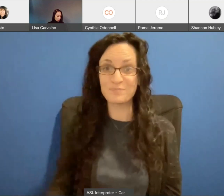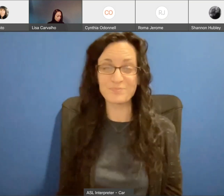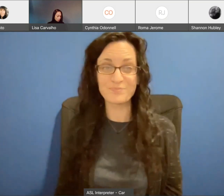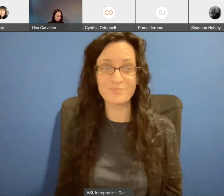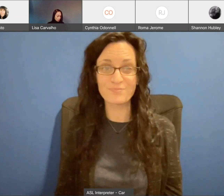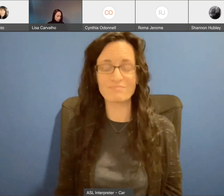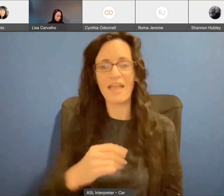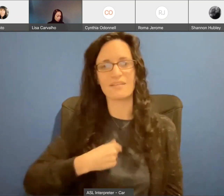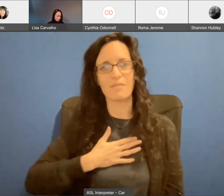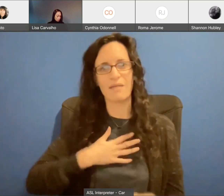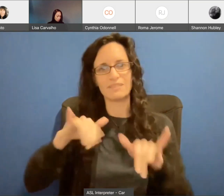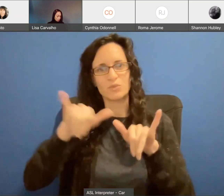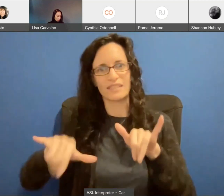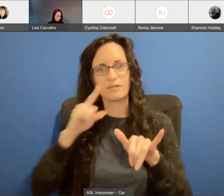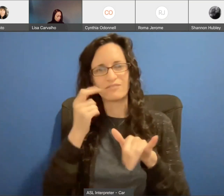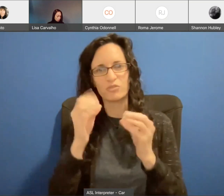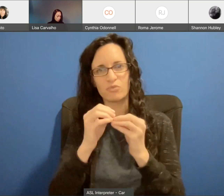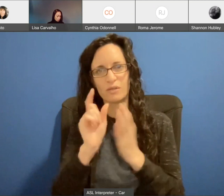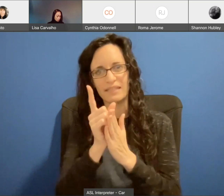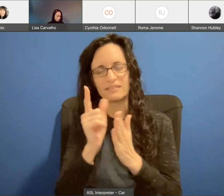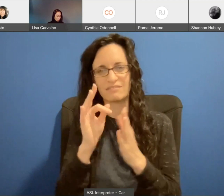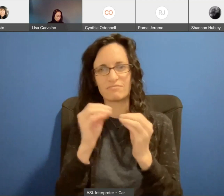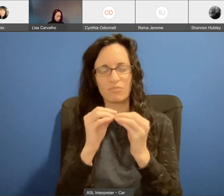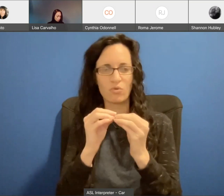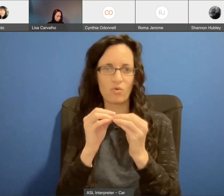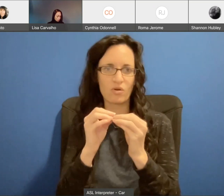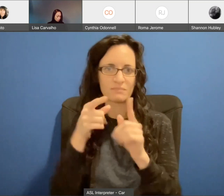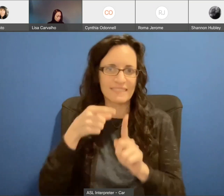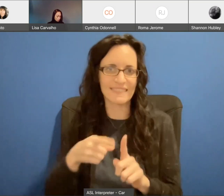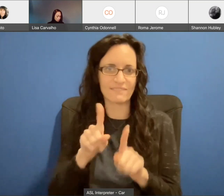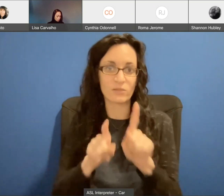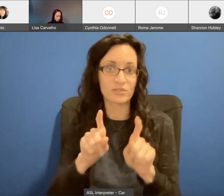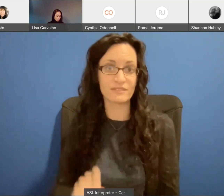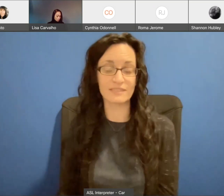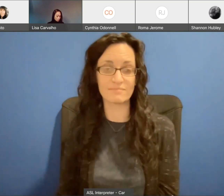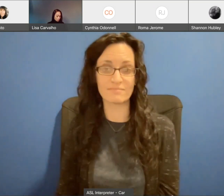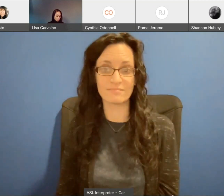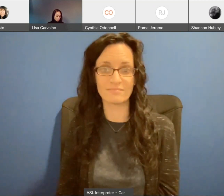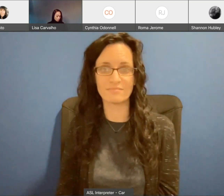stick around for another couple of minutes if anyone had any particular questions. Yes, thank you so